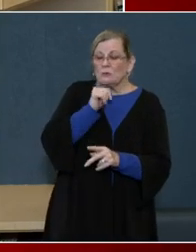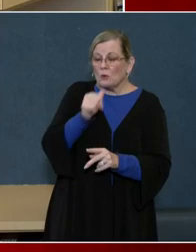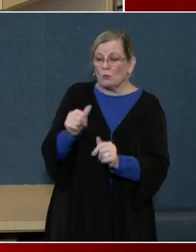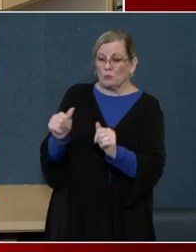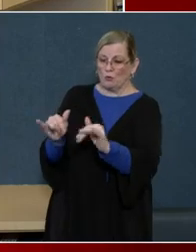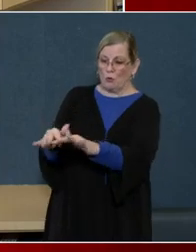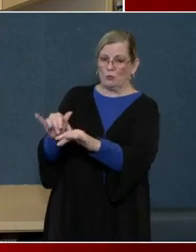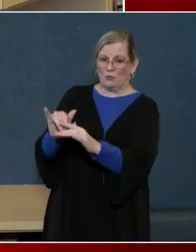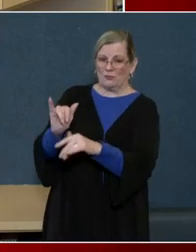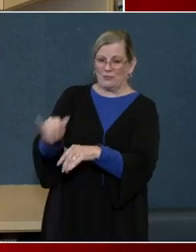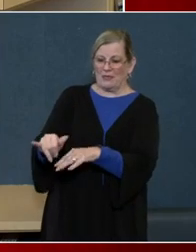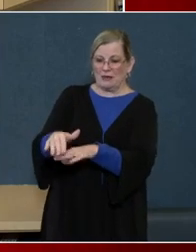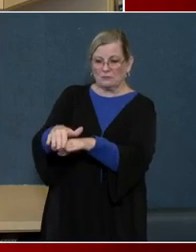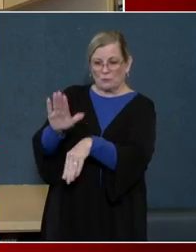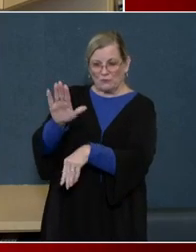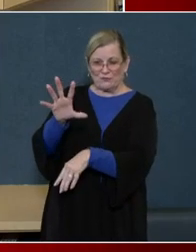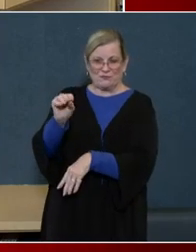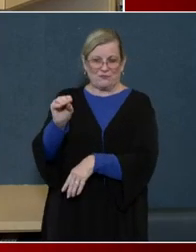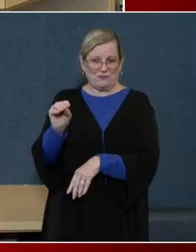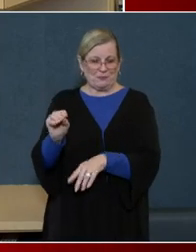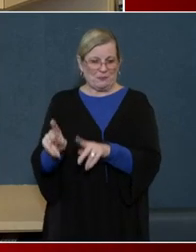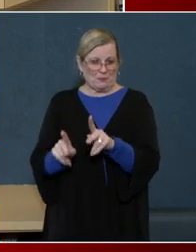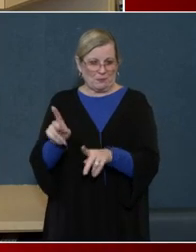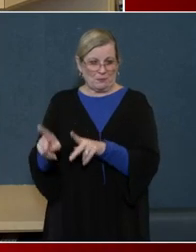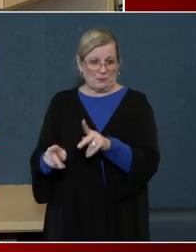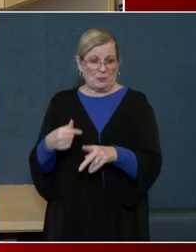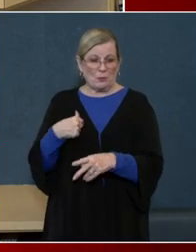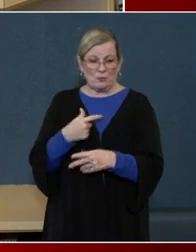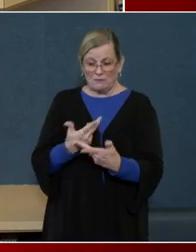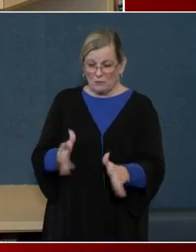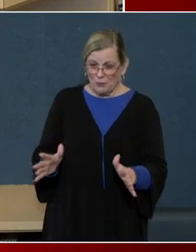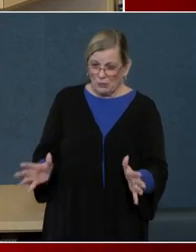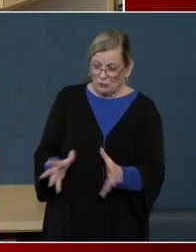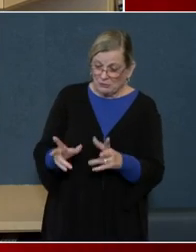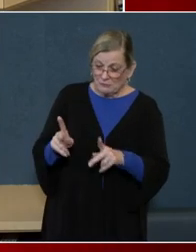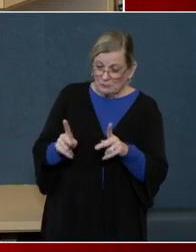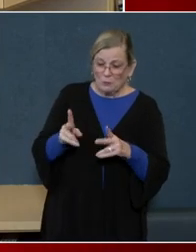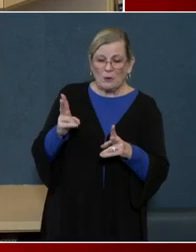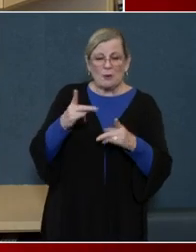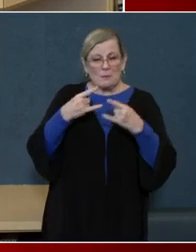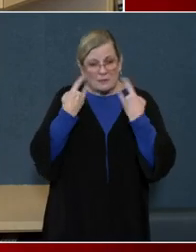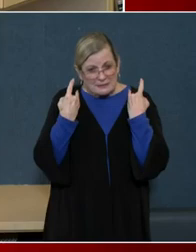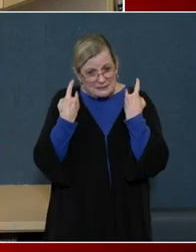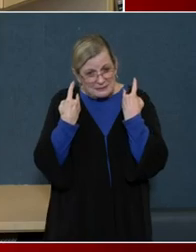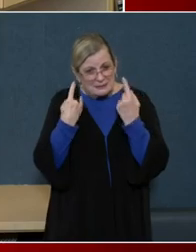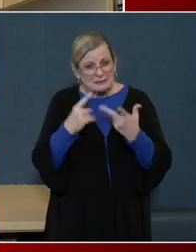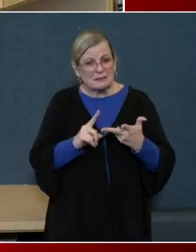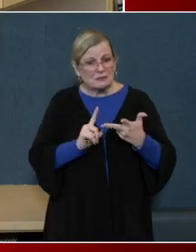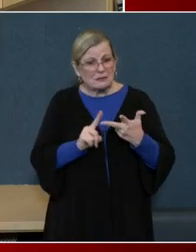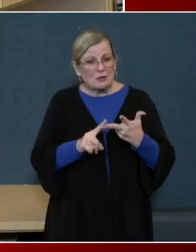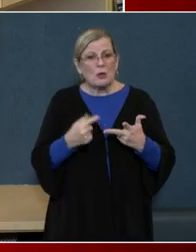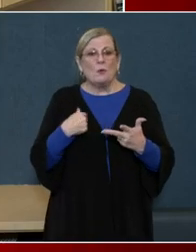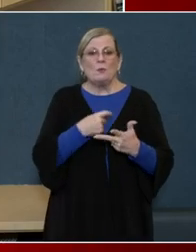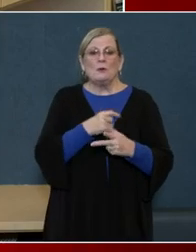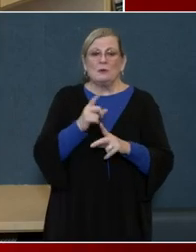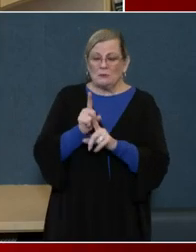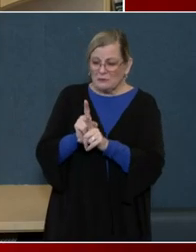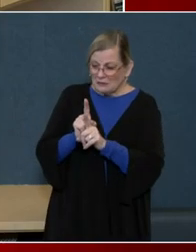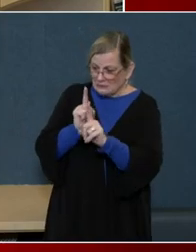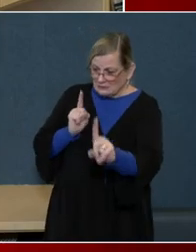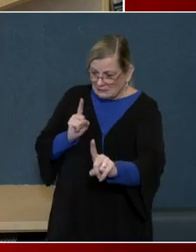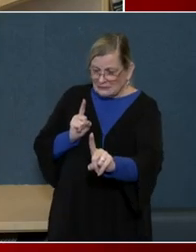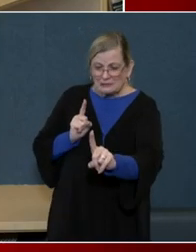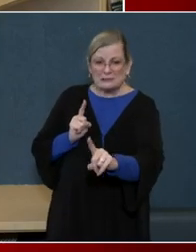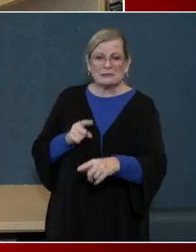have encouraged people to wear face masks. We have a mask mandate. We have encouraged people to be socially distant. We have also encouraged people